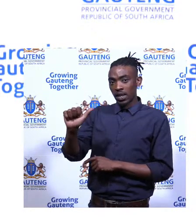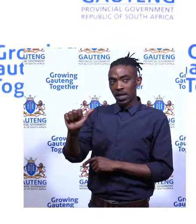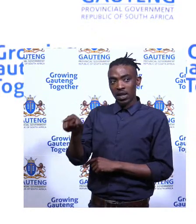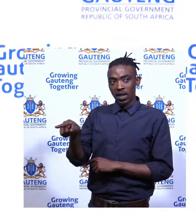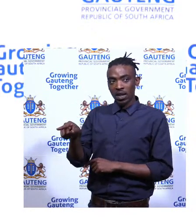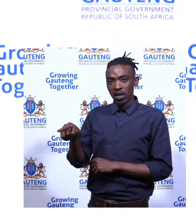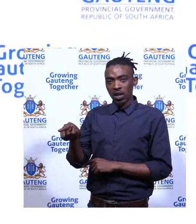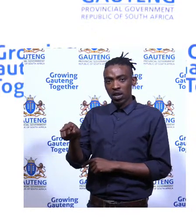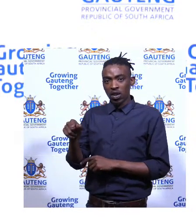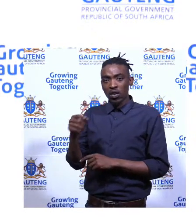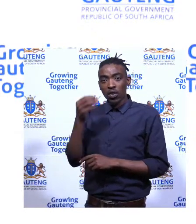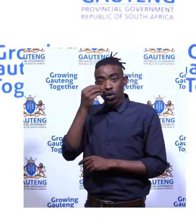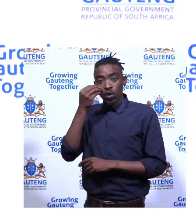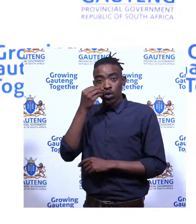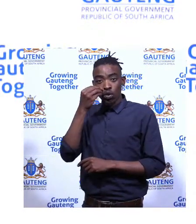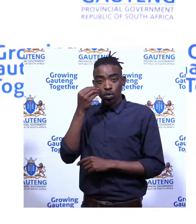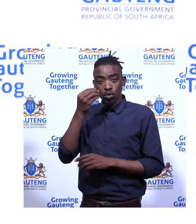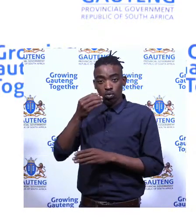Newswerk 24.